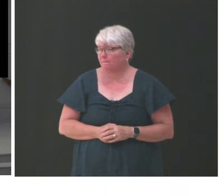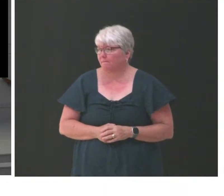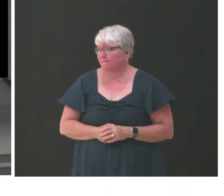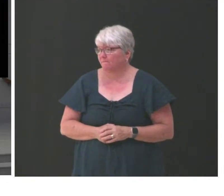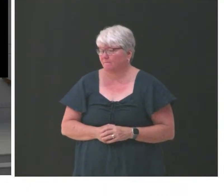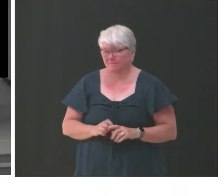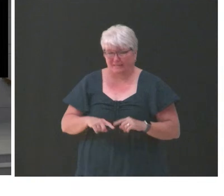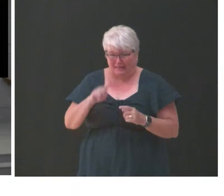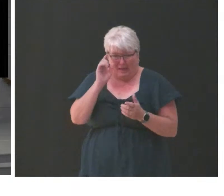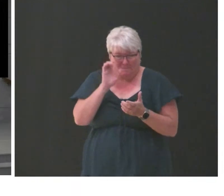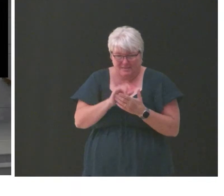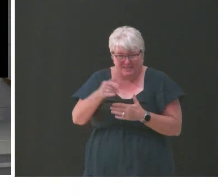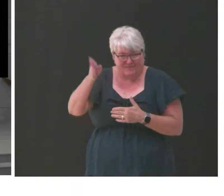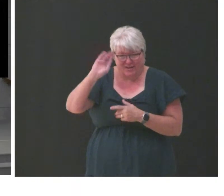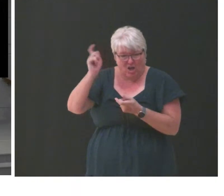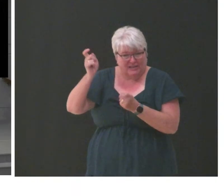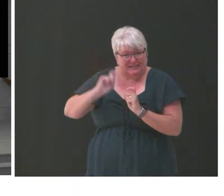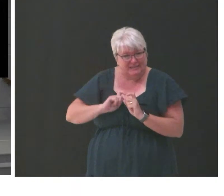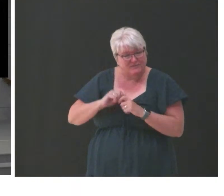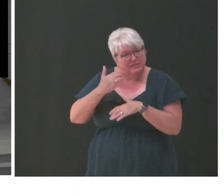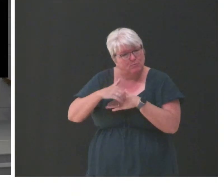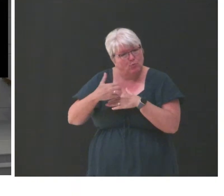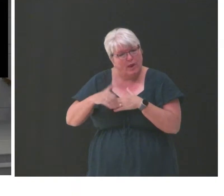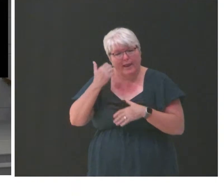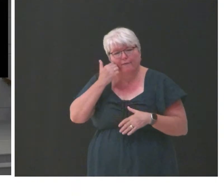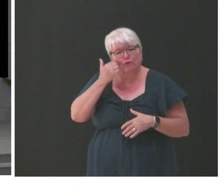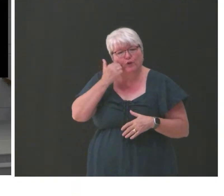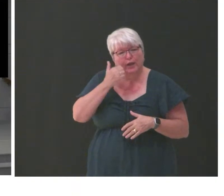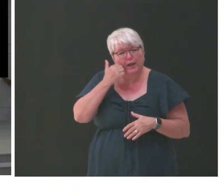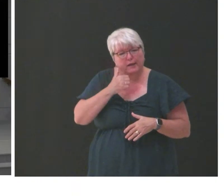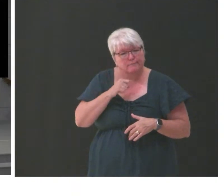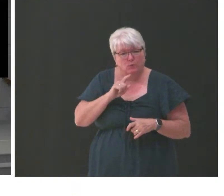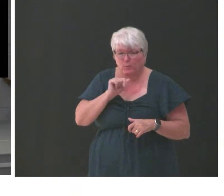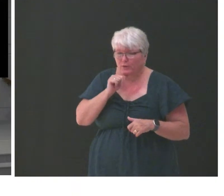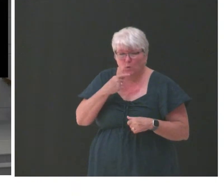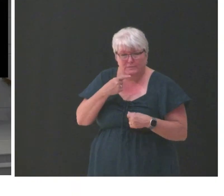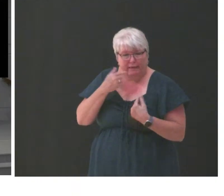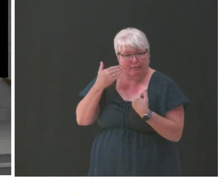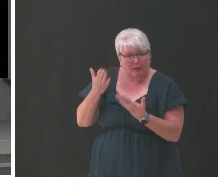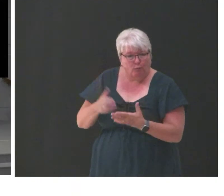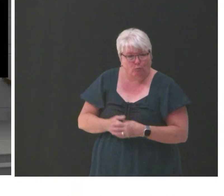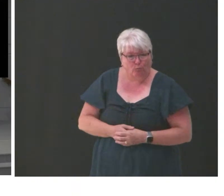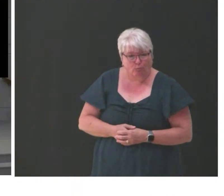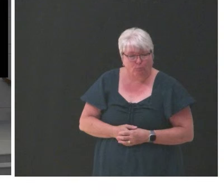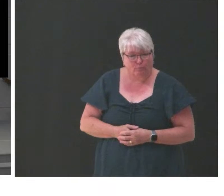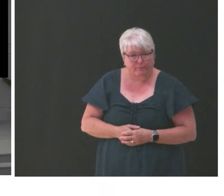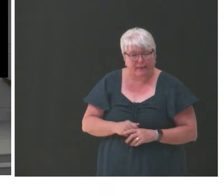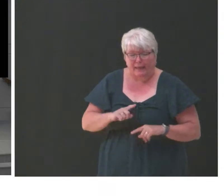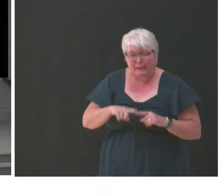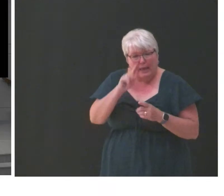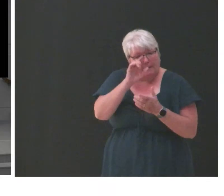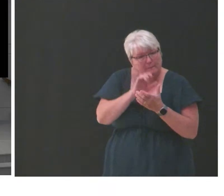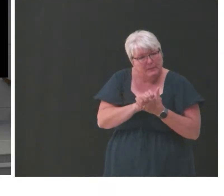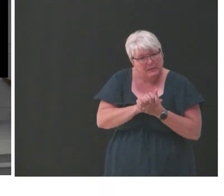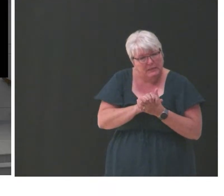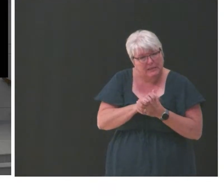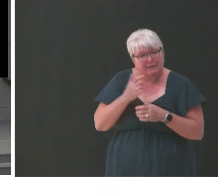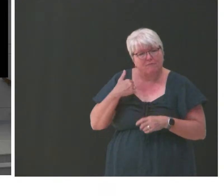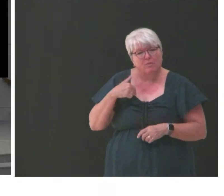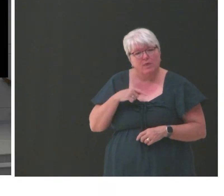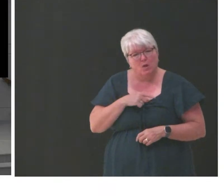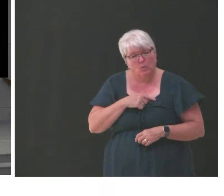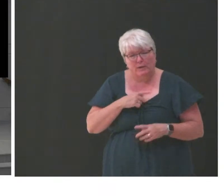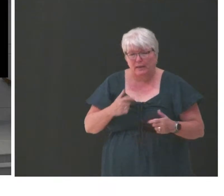I can't believe that God gives us breath every day and we don't say thank you. I can't believe that